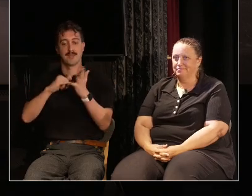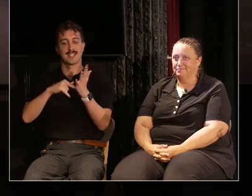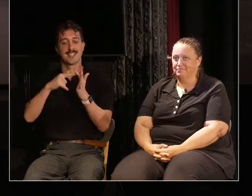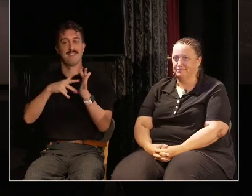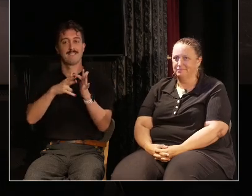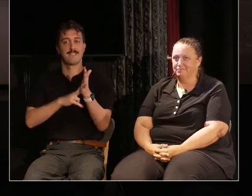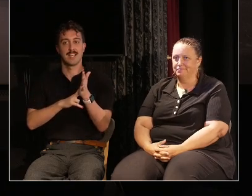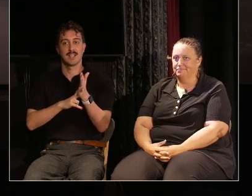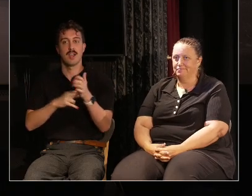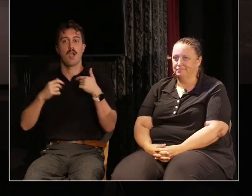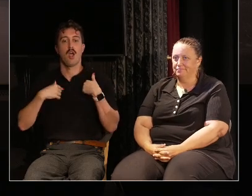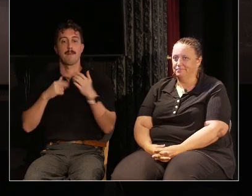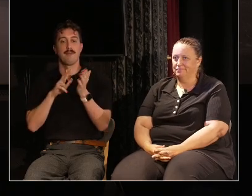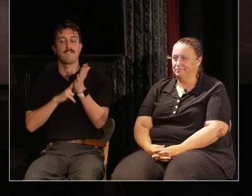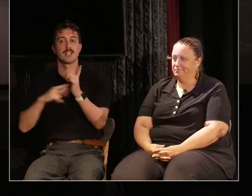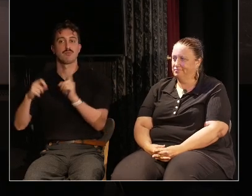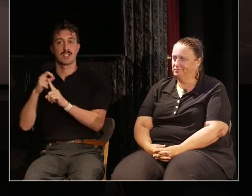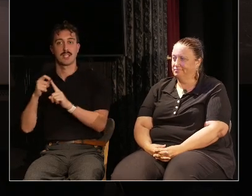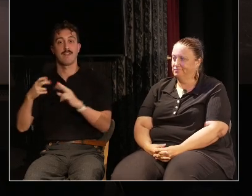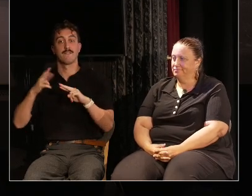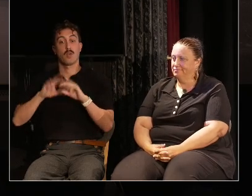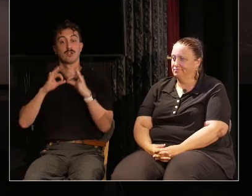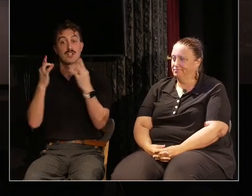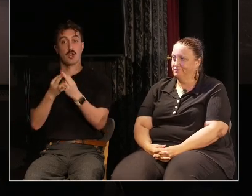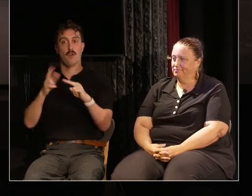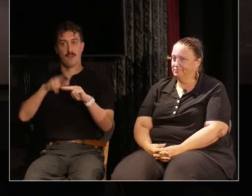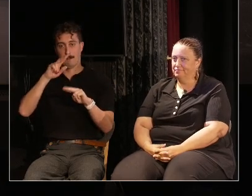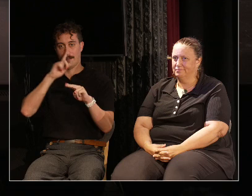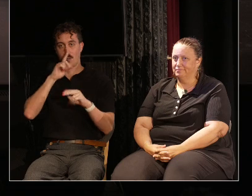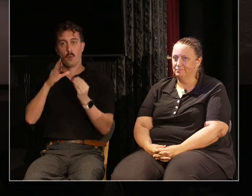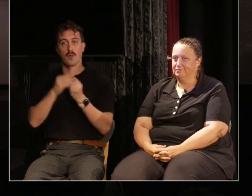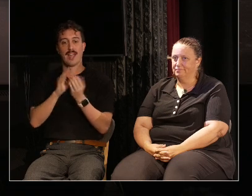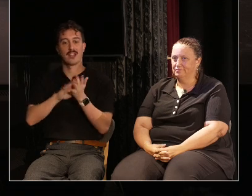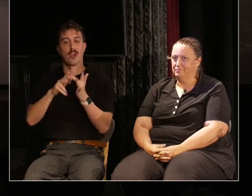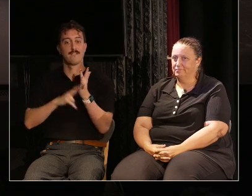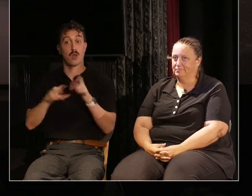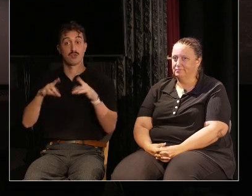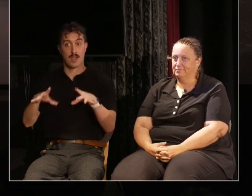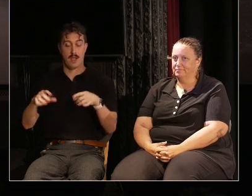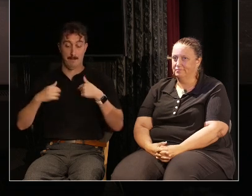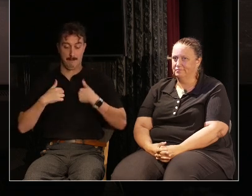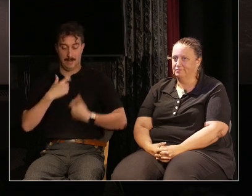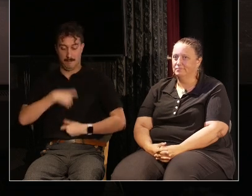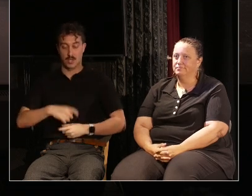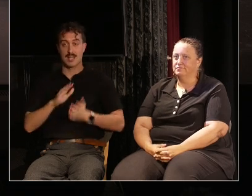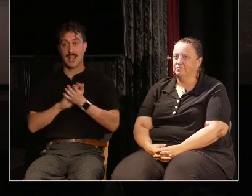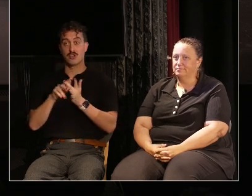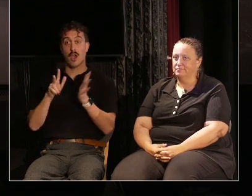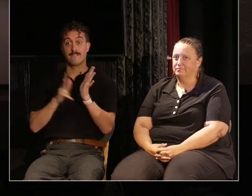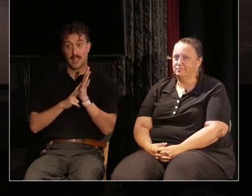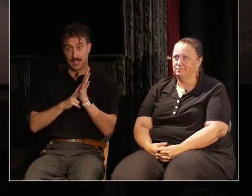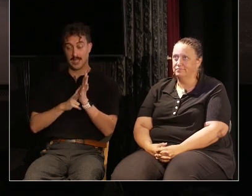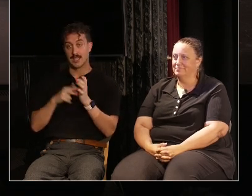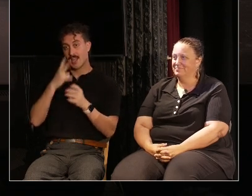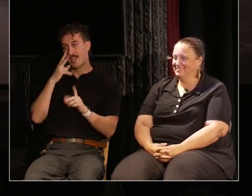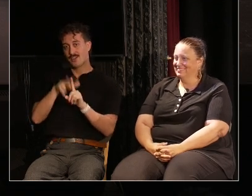the National Association of People with HIV Australia. I'm a person living with HIV. I was diagnosed about 6 years ago. I won't tell you what age, so you can't